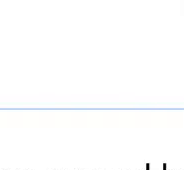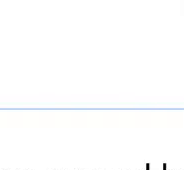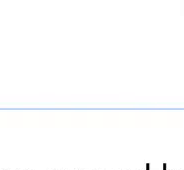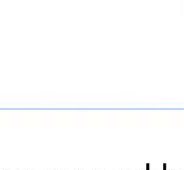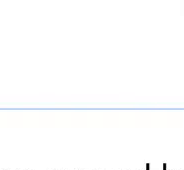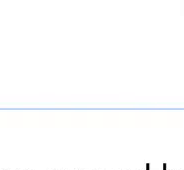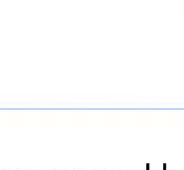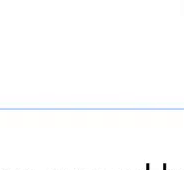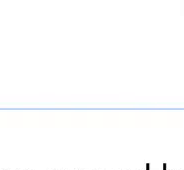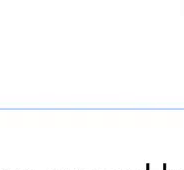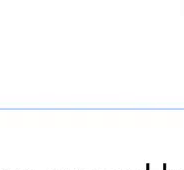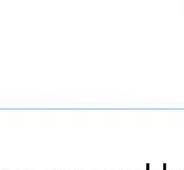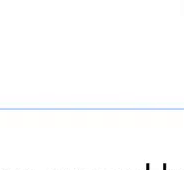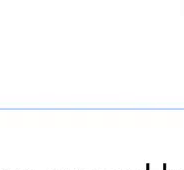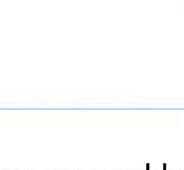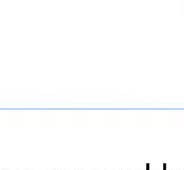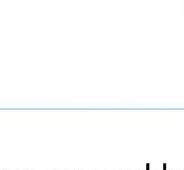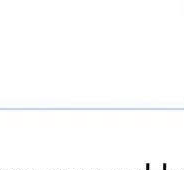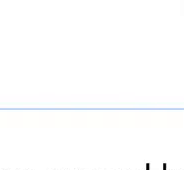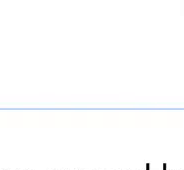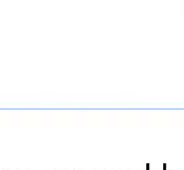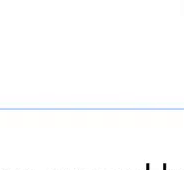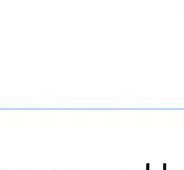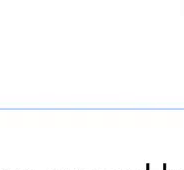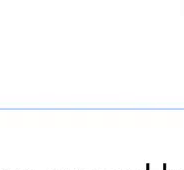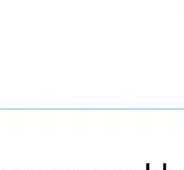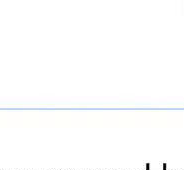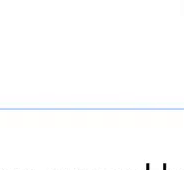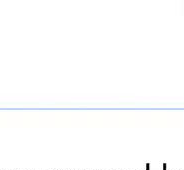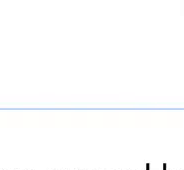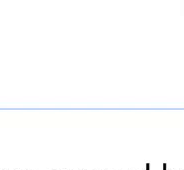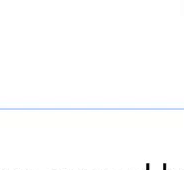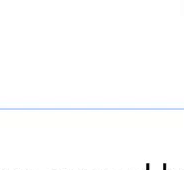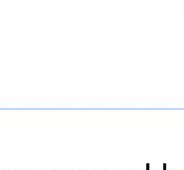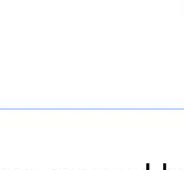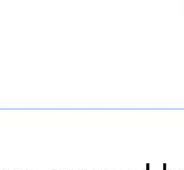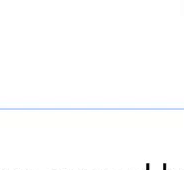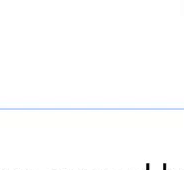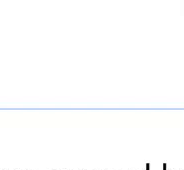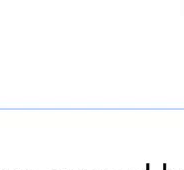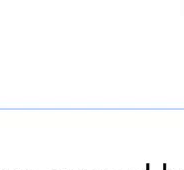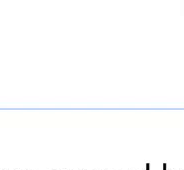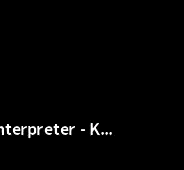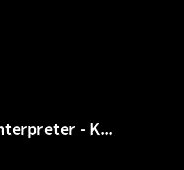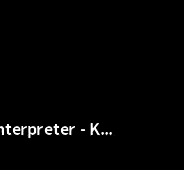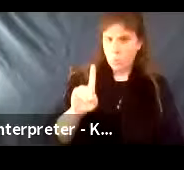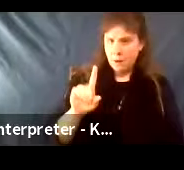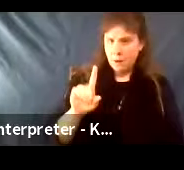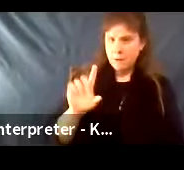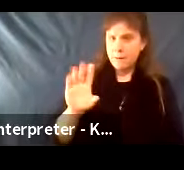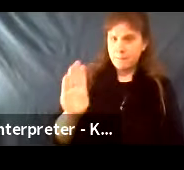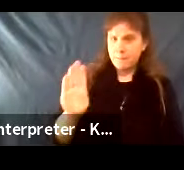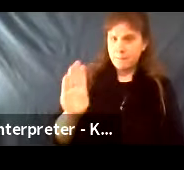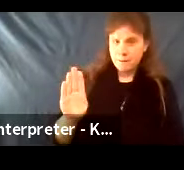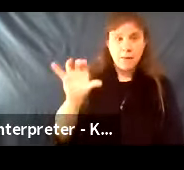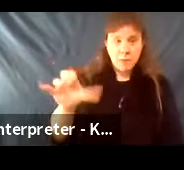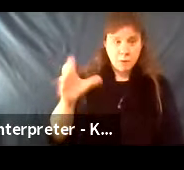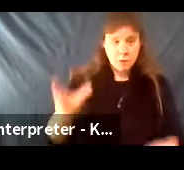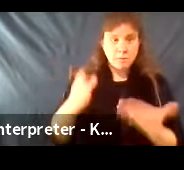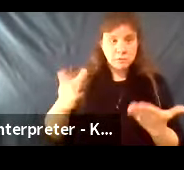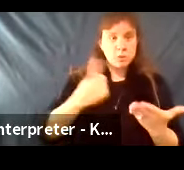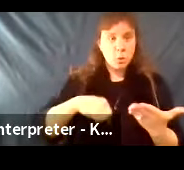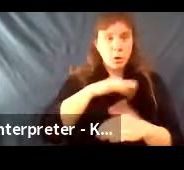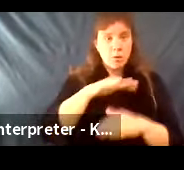risk in 1B, and we made that decision that recommendation very comfortably with frontline workers,